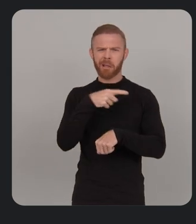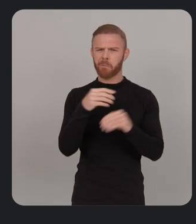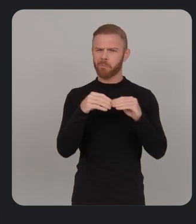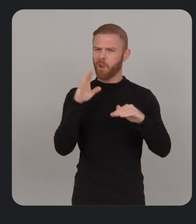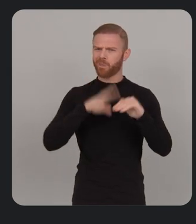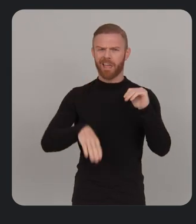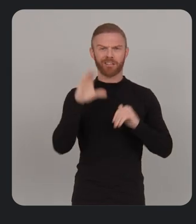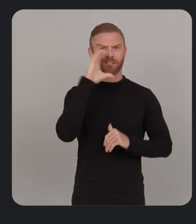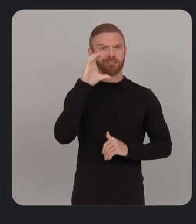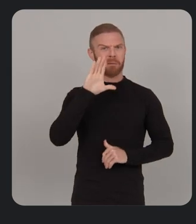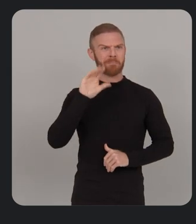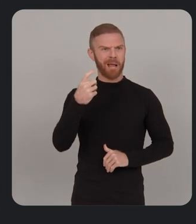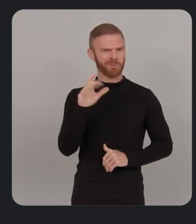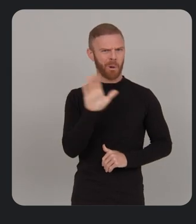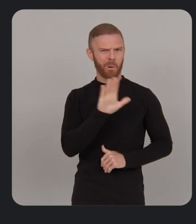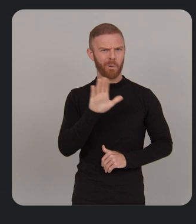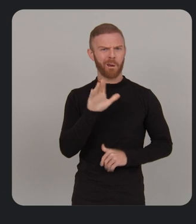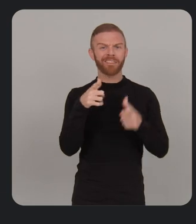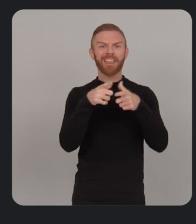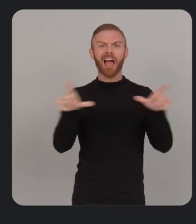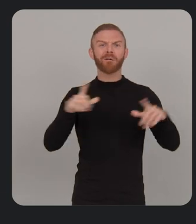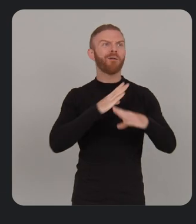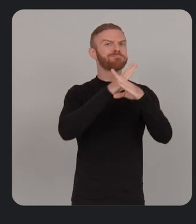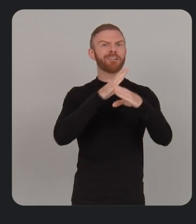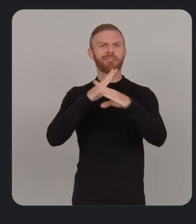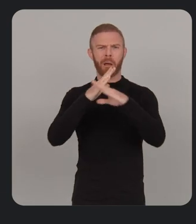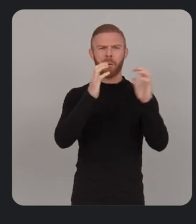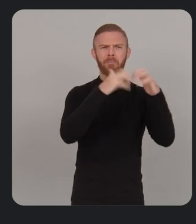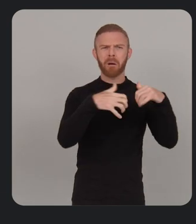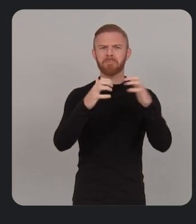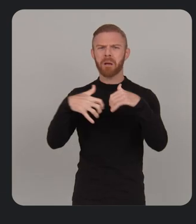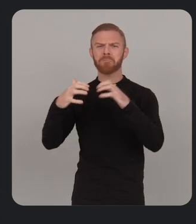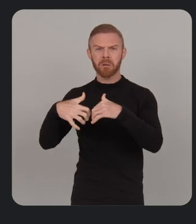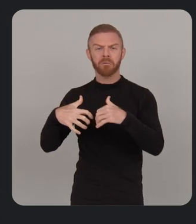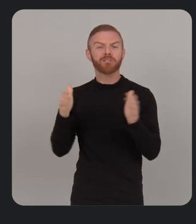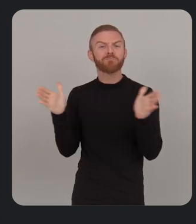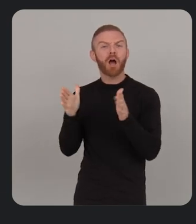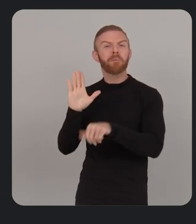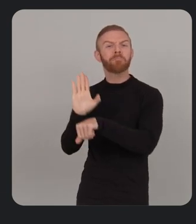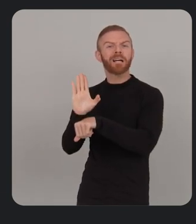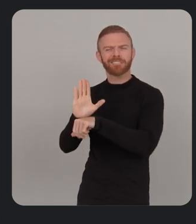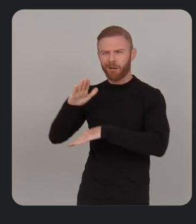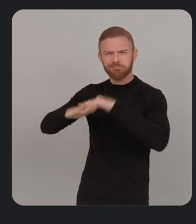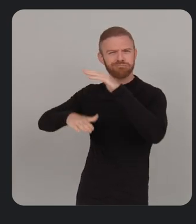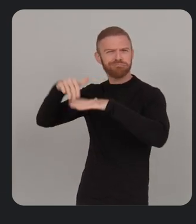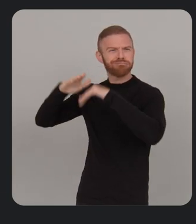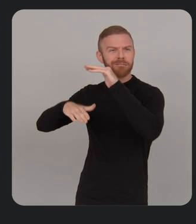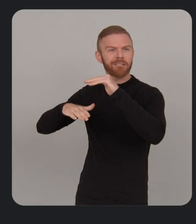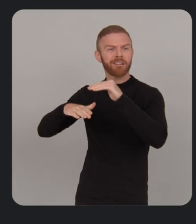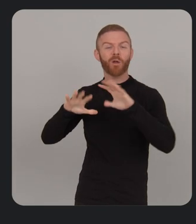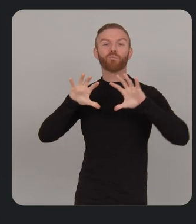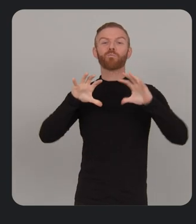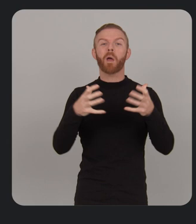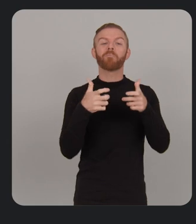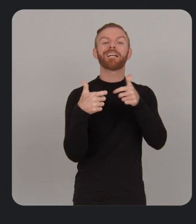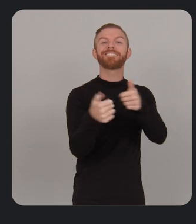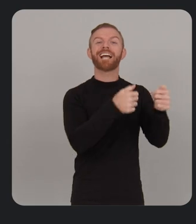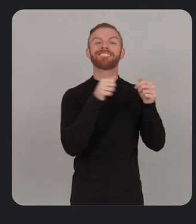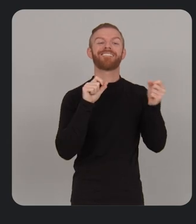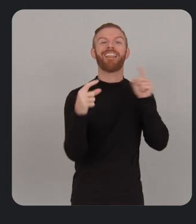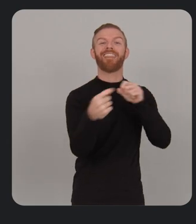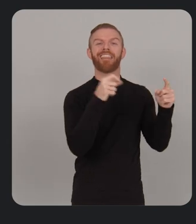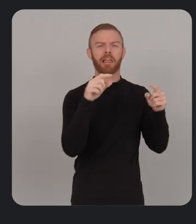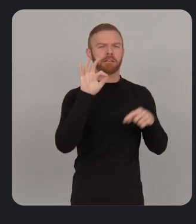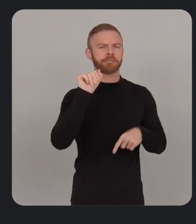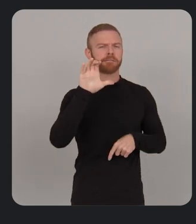more than just a search box. It's a language barrier breaker, a small business builder, and a group